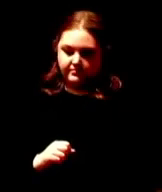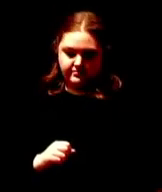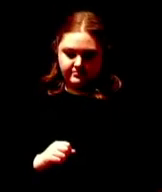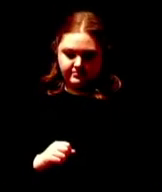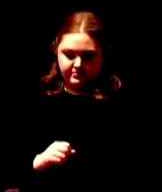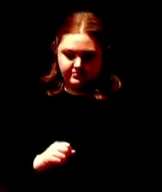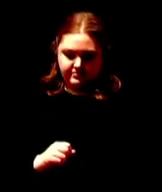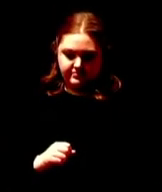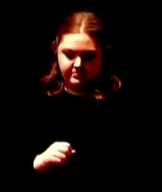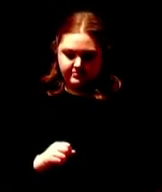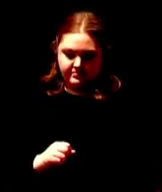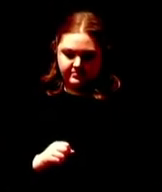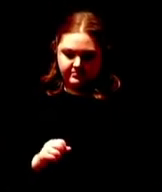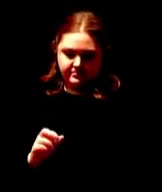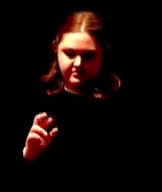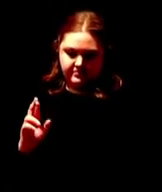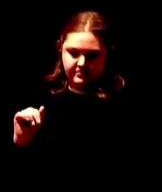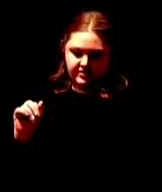Damian Freisinger.